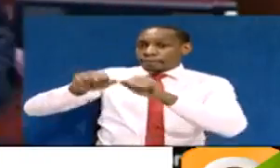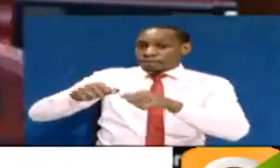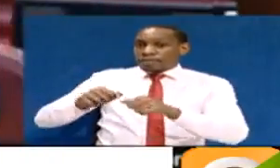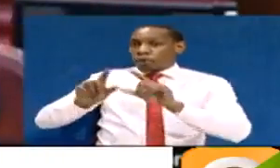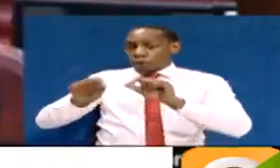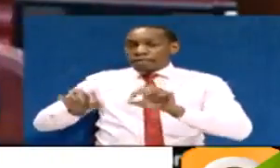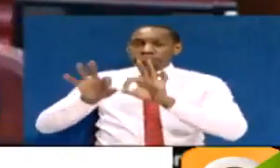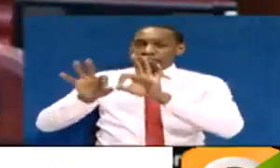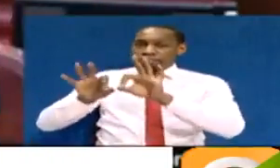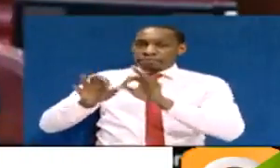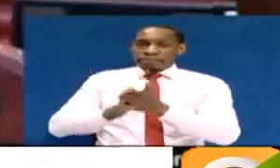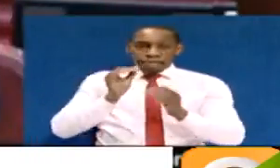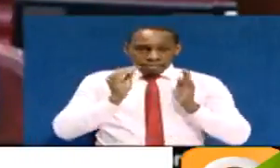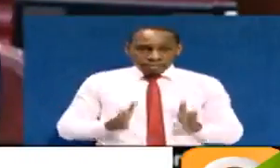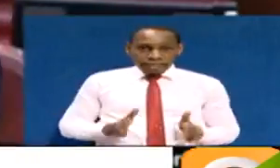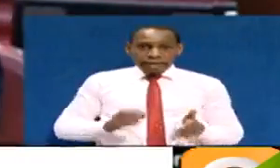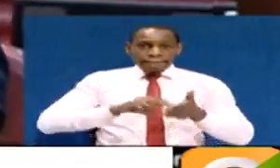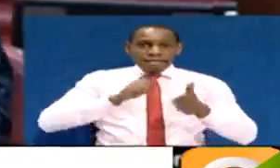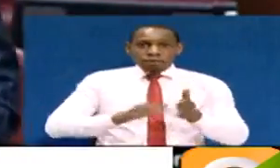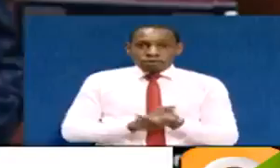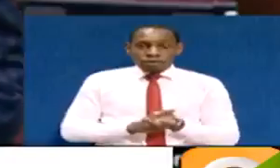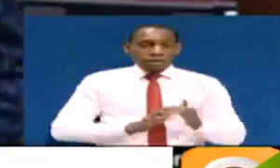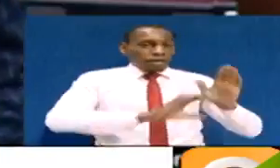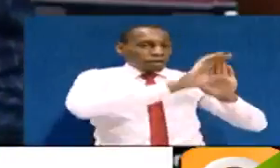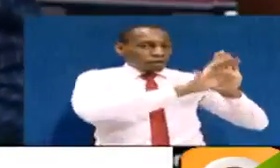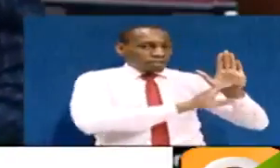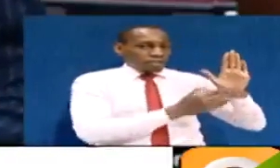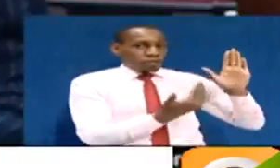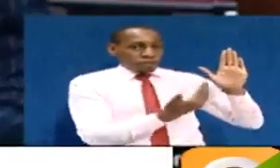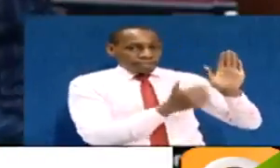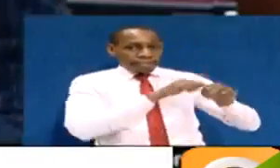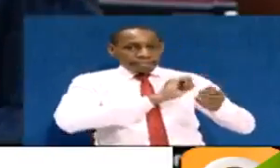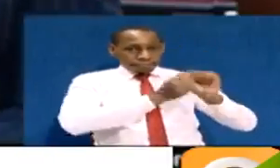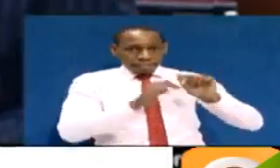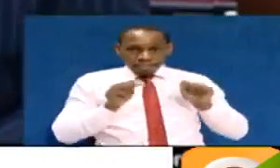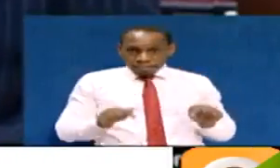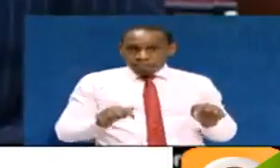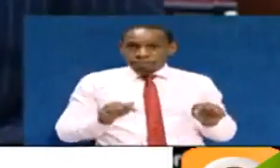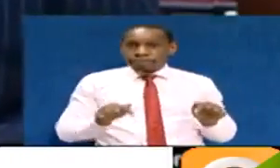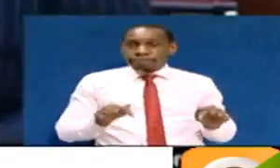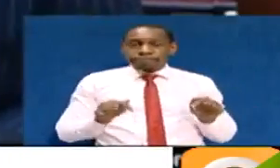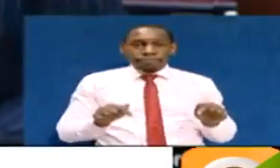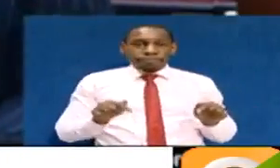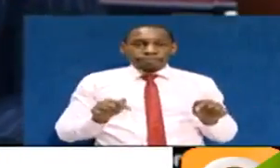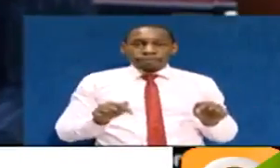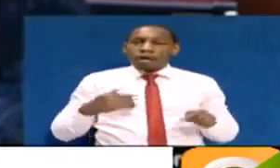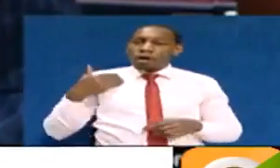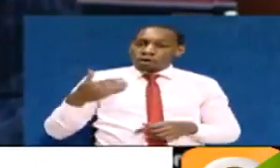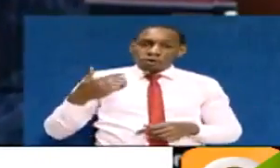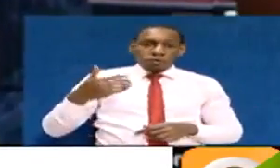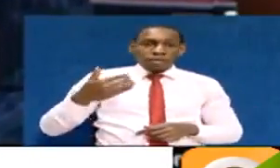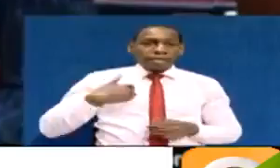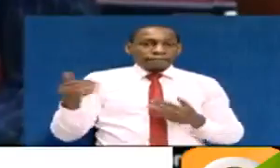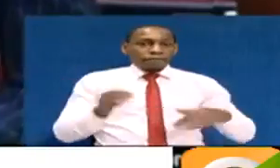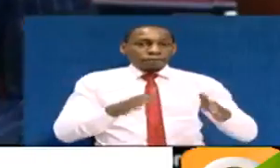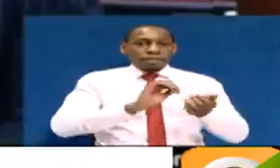which can be said to be perfect, Mr. Speaker. And therefore, this constitution, even as we amend it today, there will always be